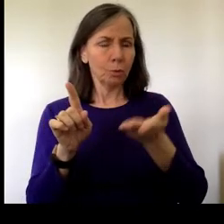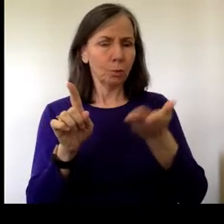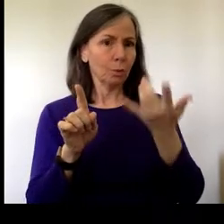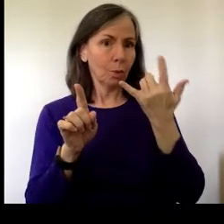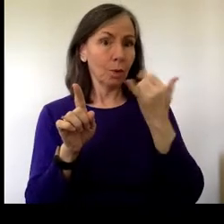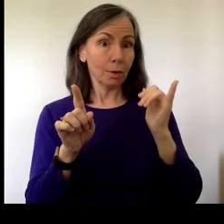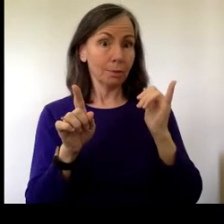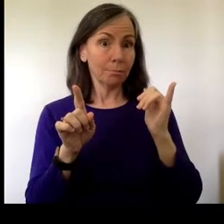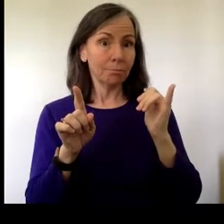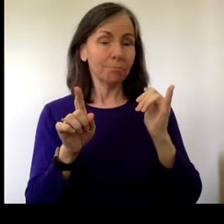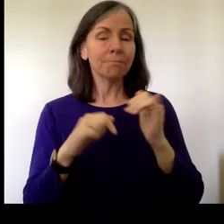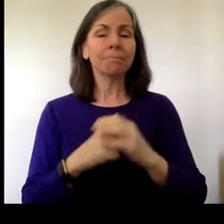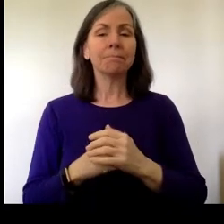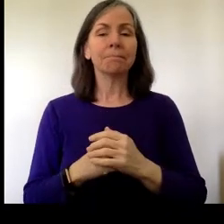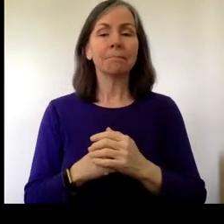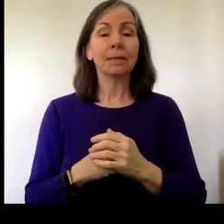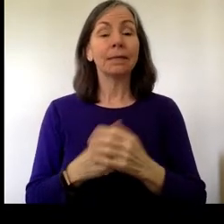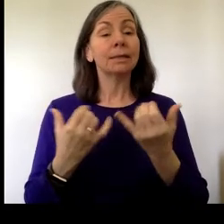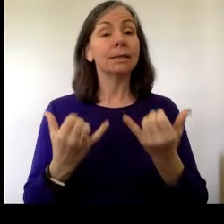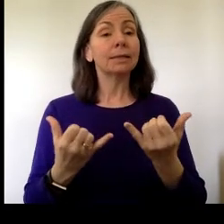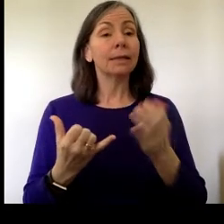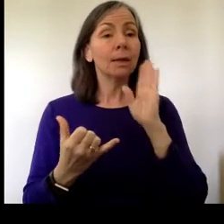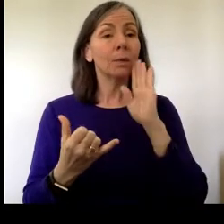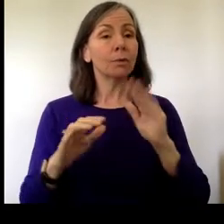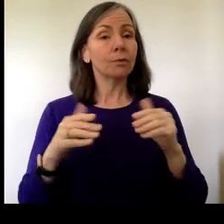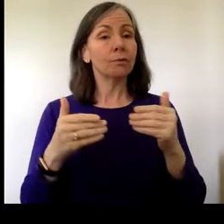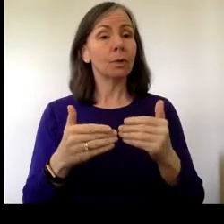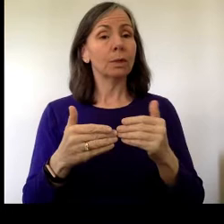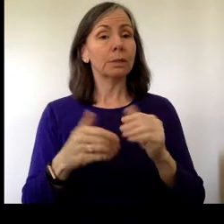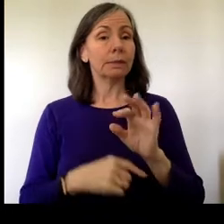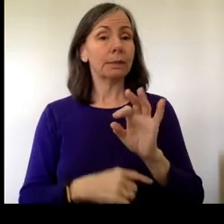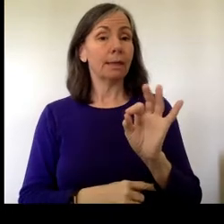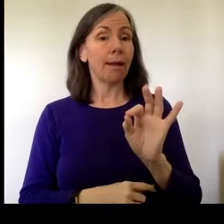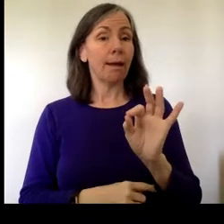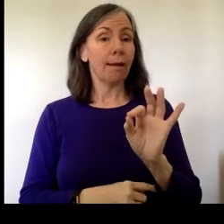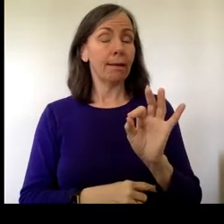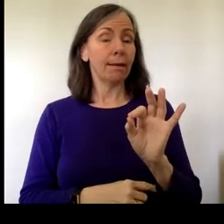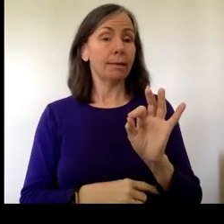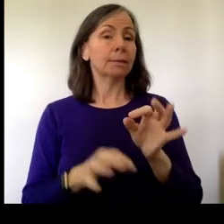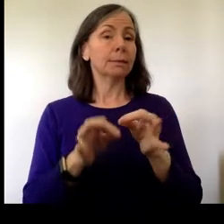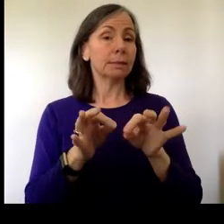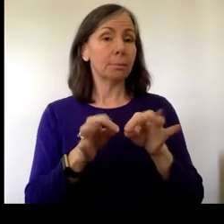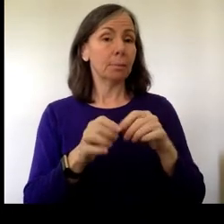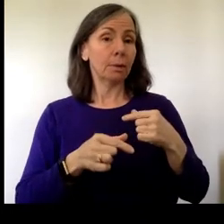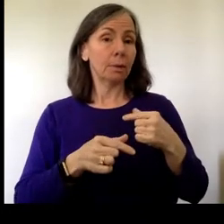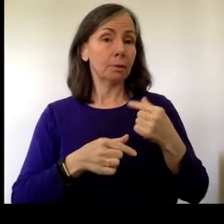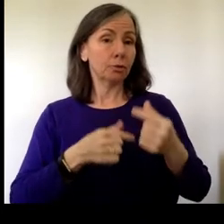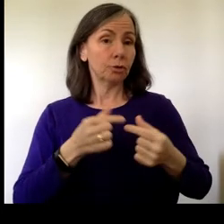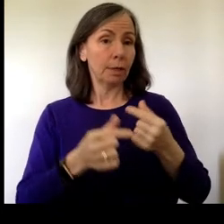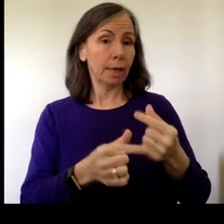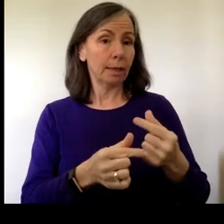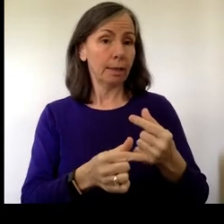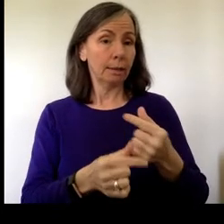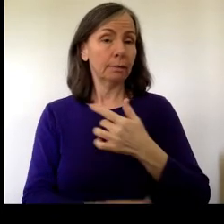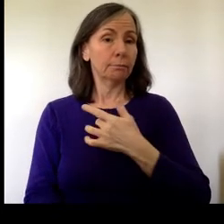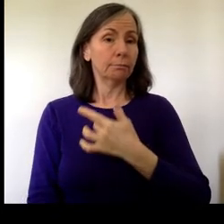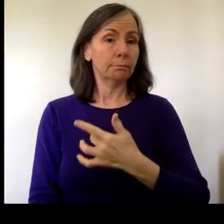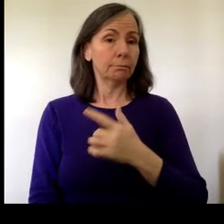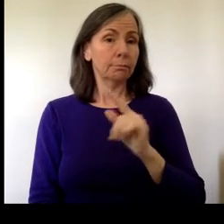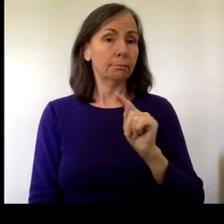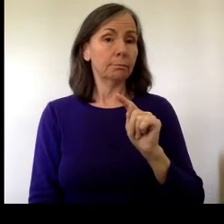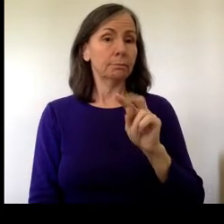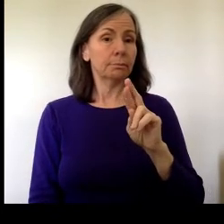Today, you're going to look at 9 simple genetic traits. They're simple because there's only